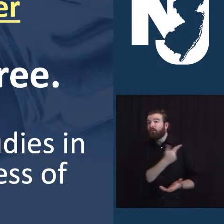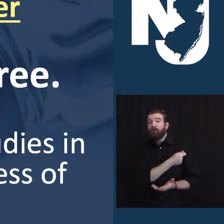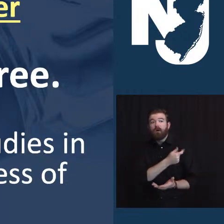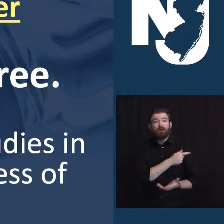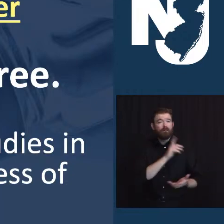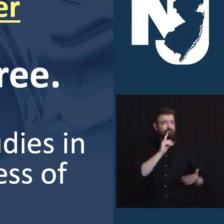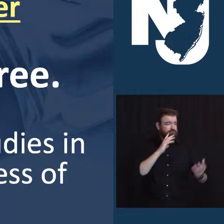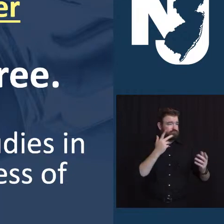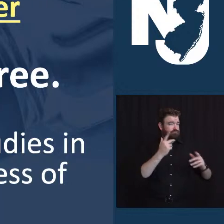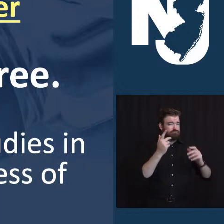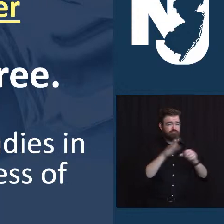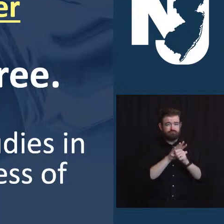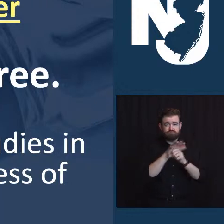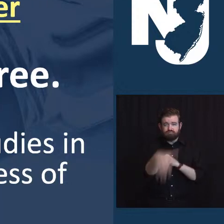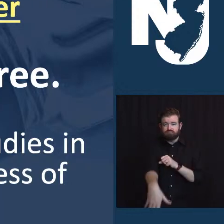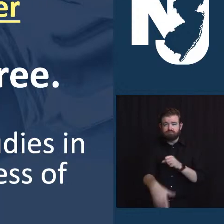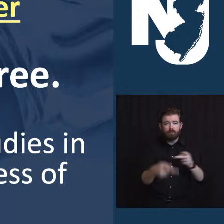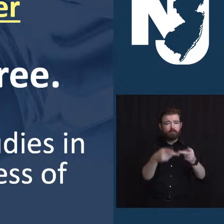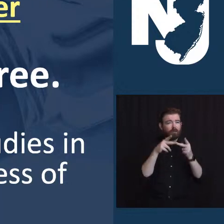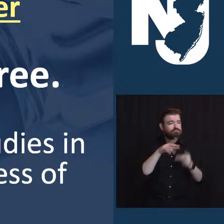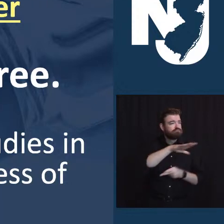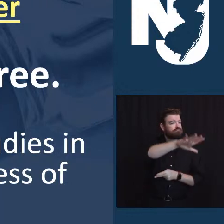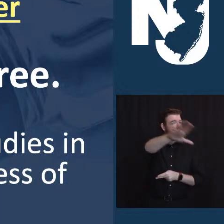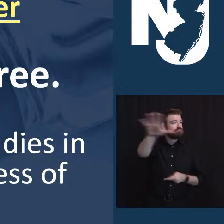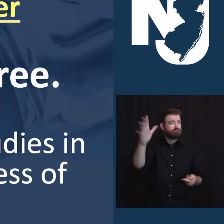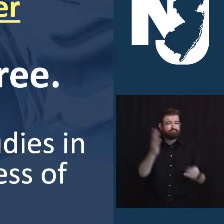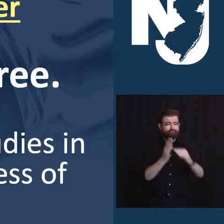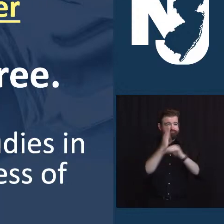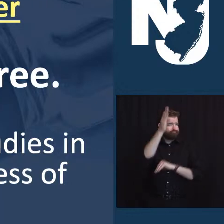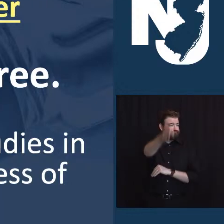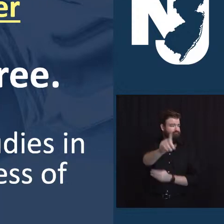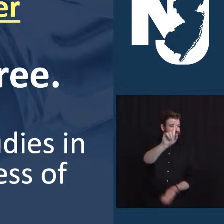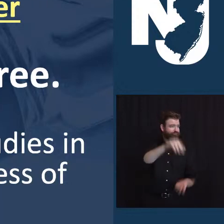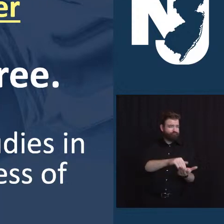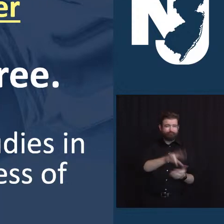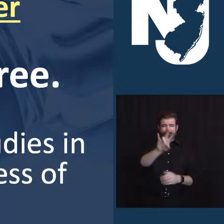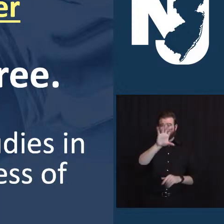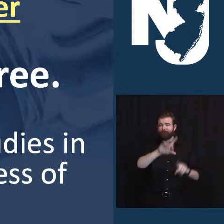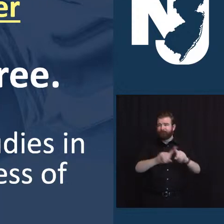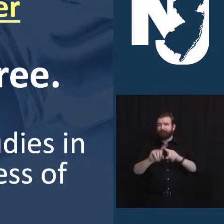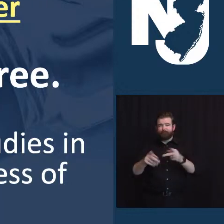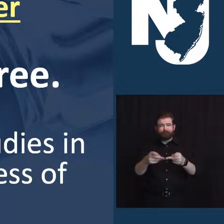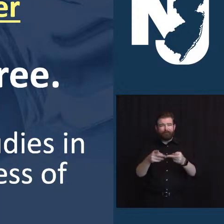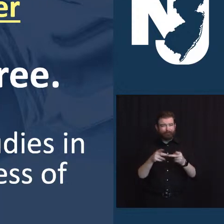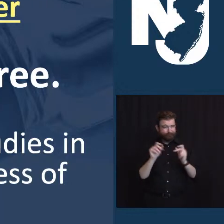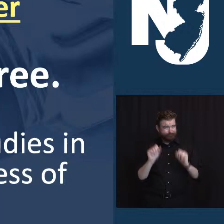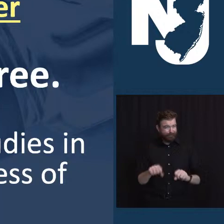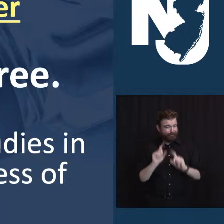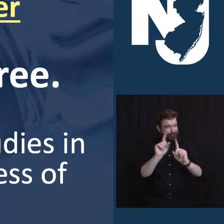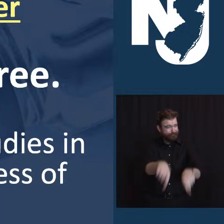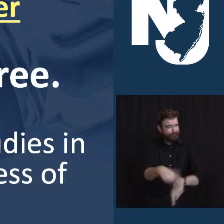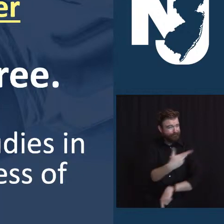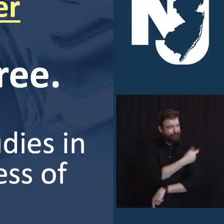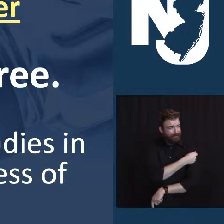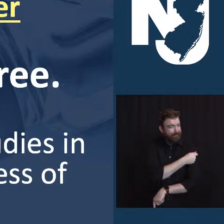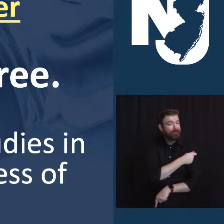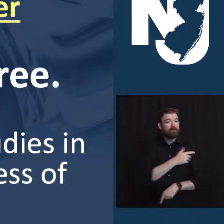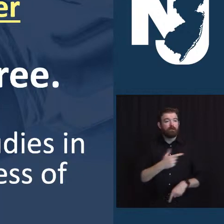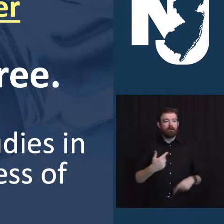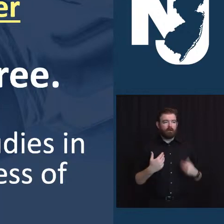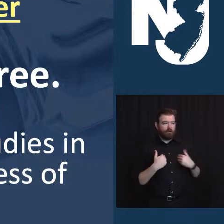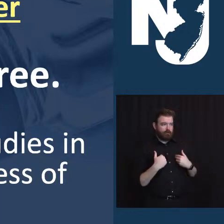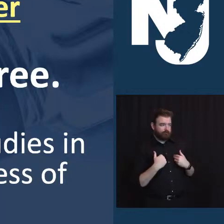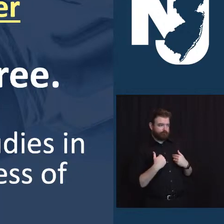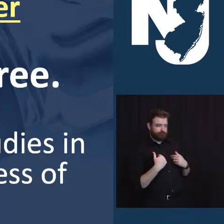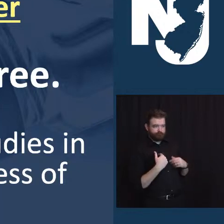places across our state where you can be vaccinated, ranging from our 6 megasites to more than 700 pharmacies.